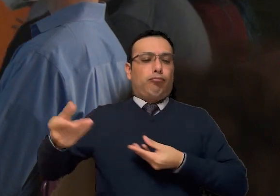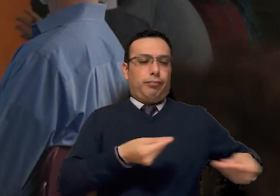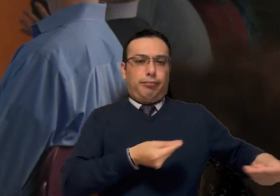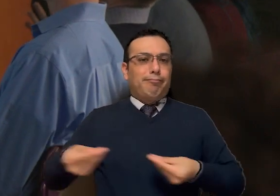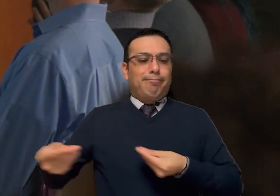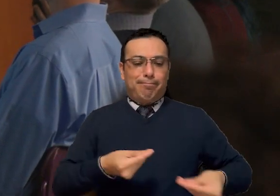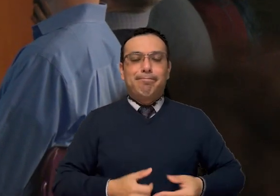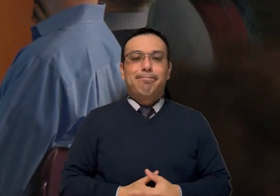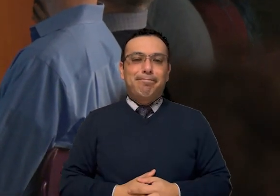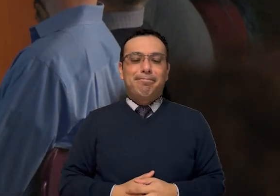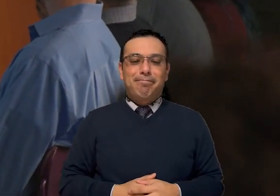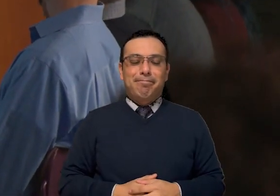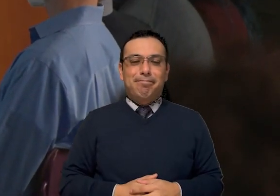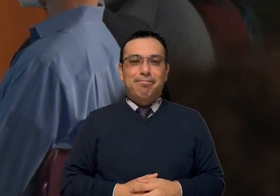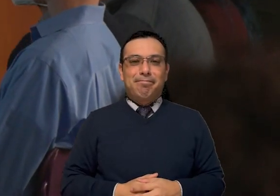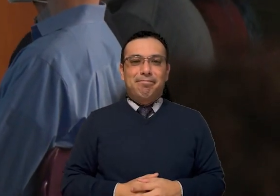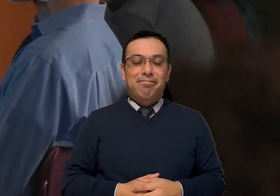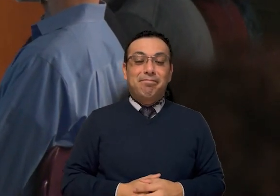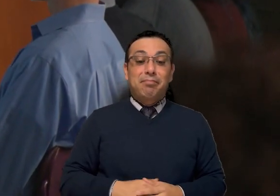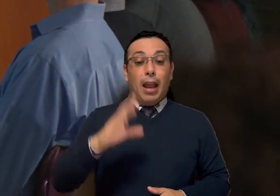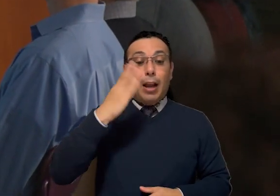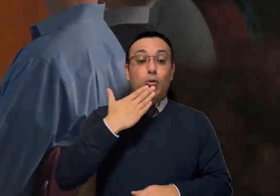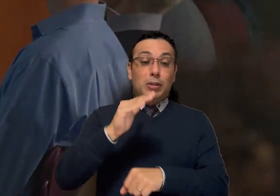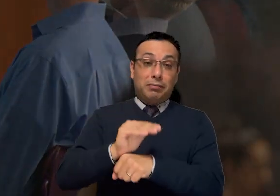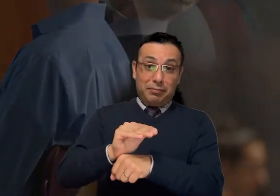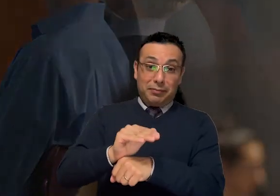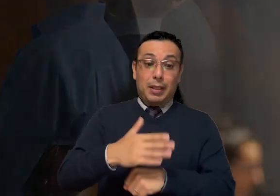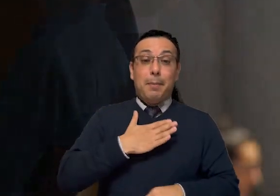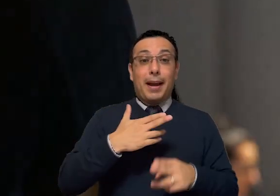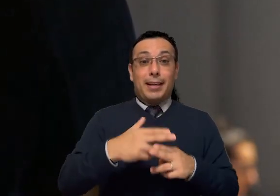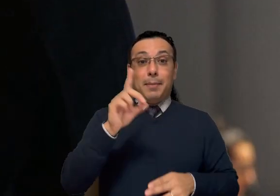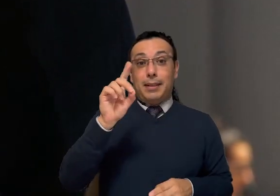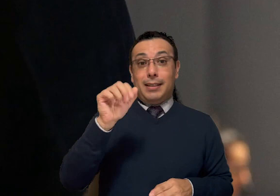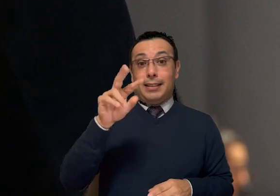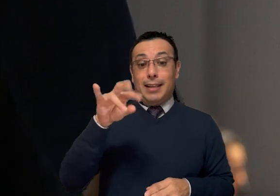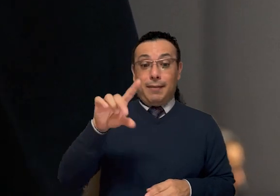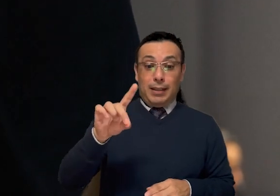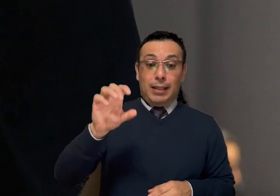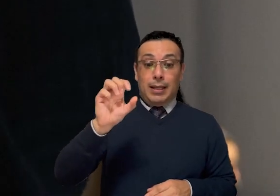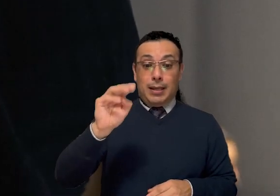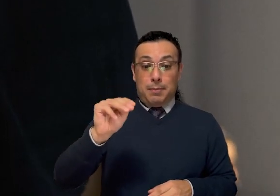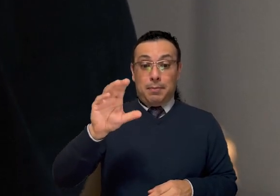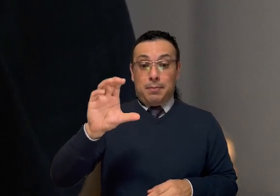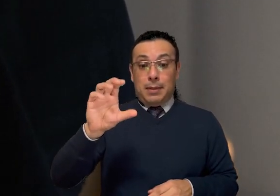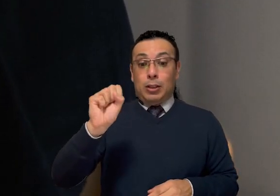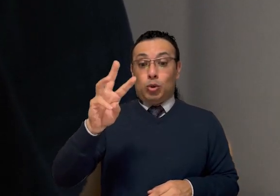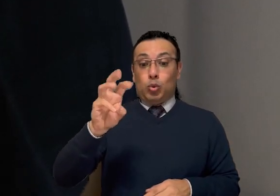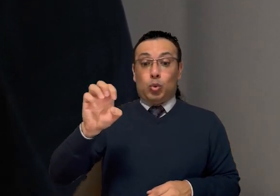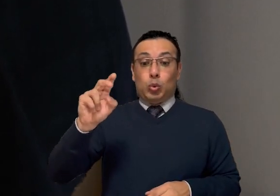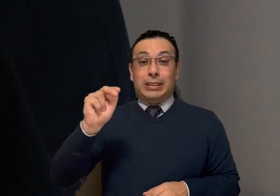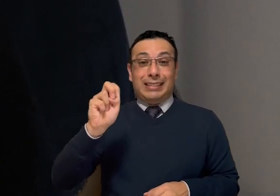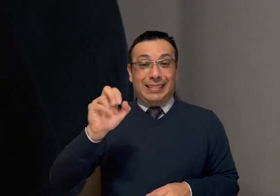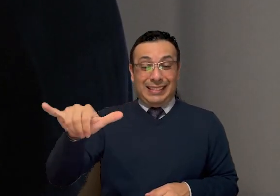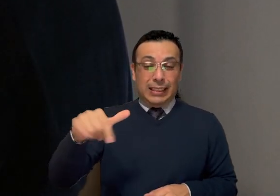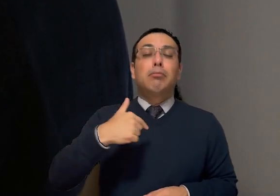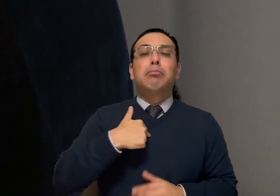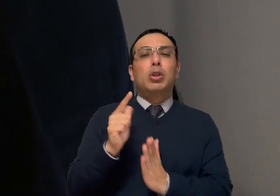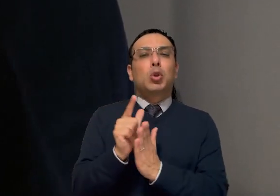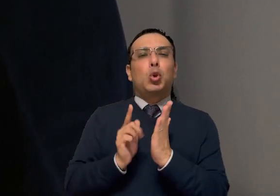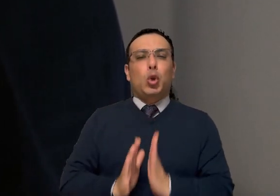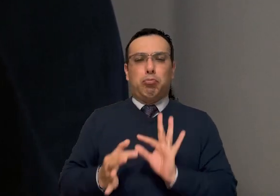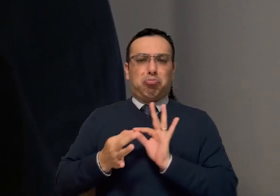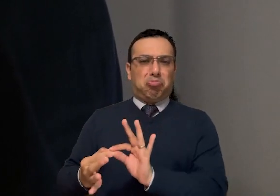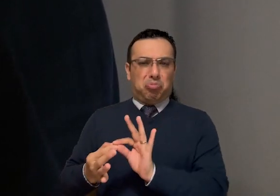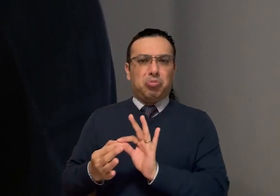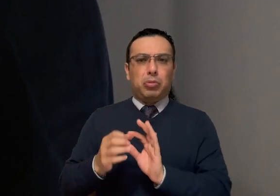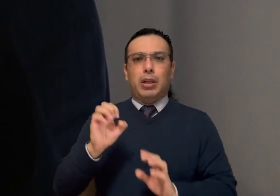Good evening. My name is David McSweeney. I am the senior counsel in-house for Equinor, responsible for supporting our offshore projects